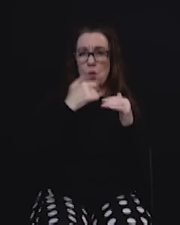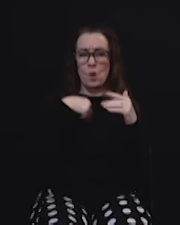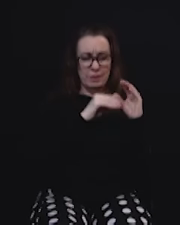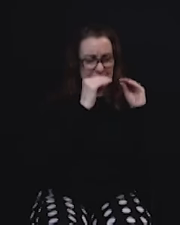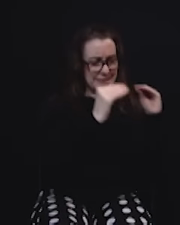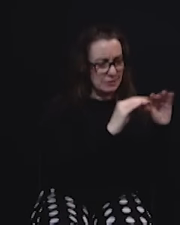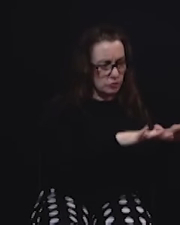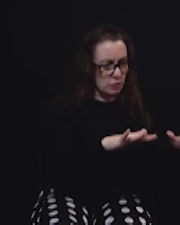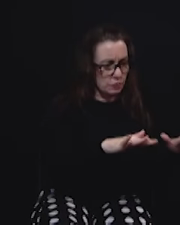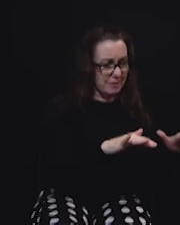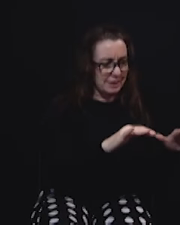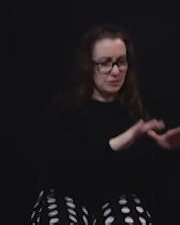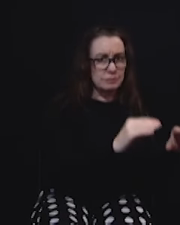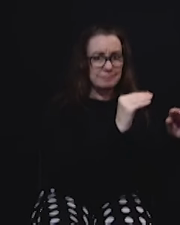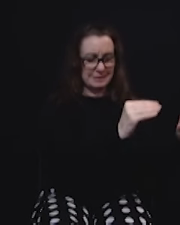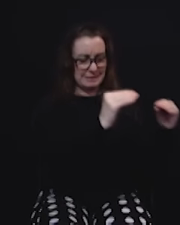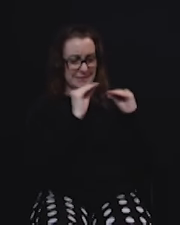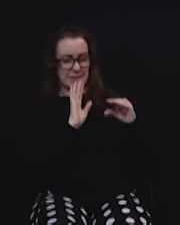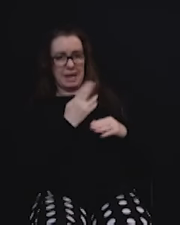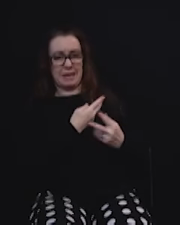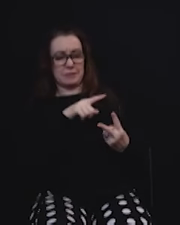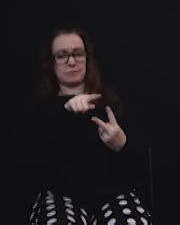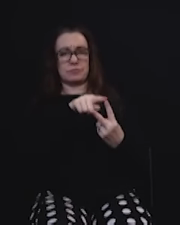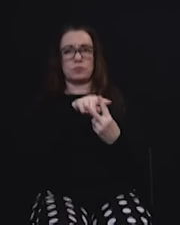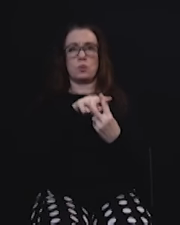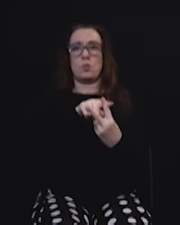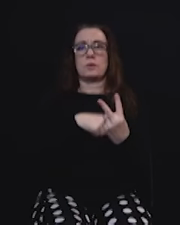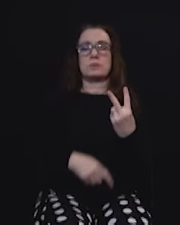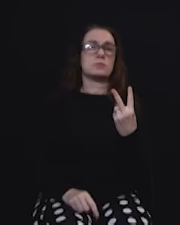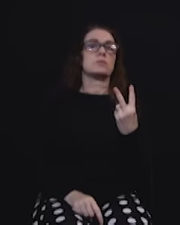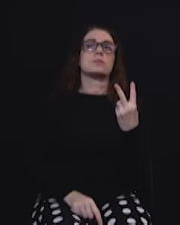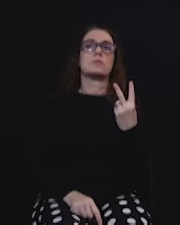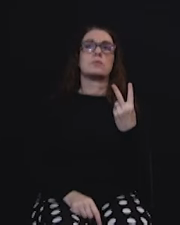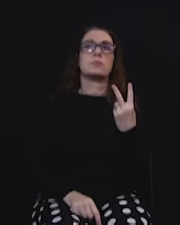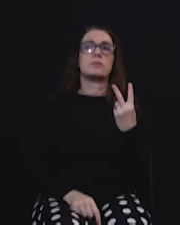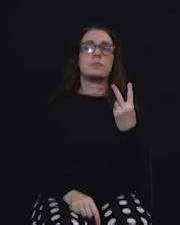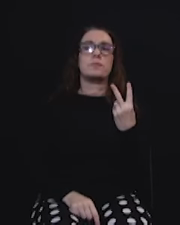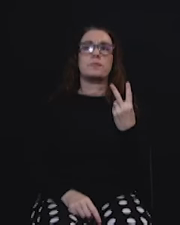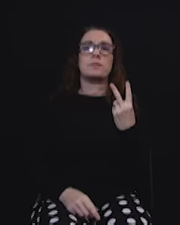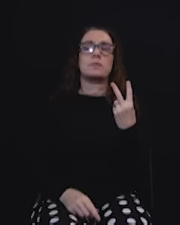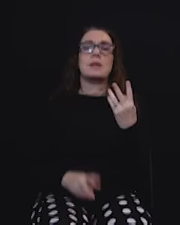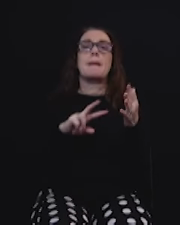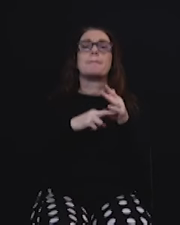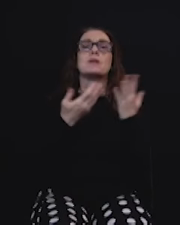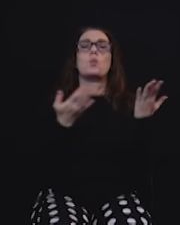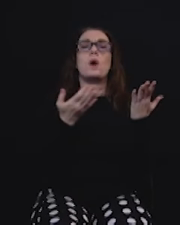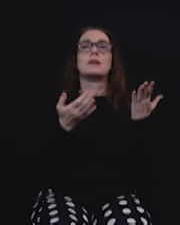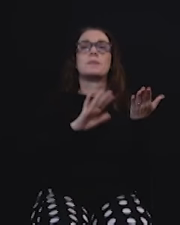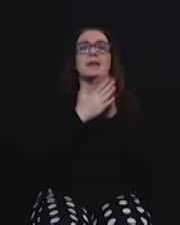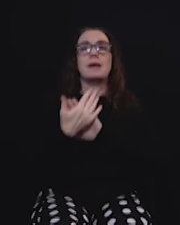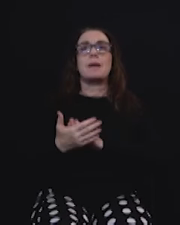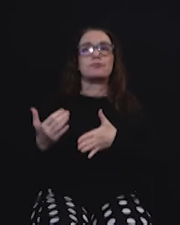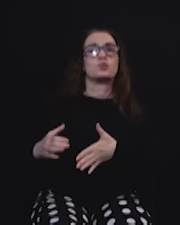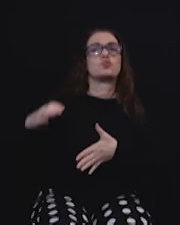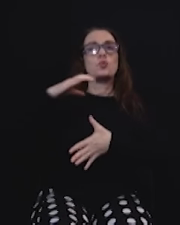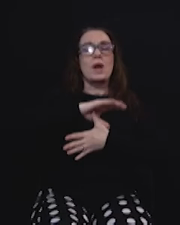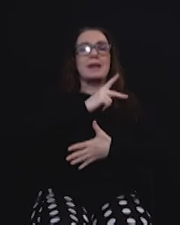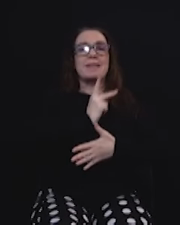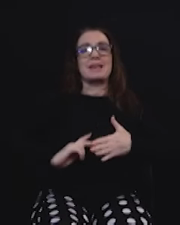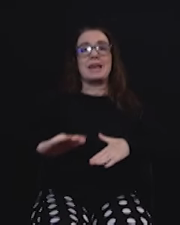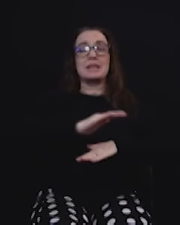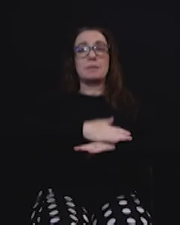children also have to teach us. And those questions are this. Number one, what does it take to be great in the kingdom of God? And how